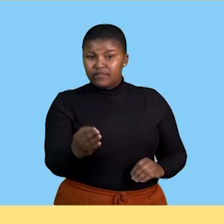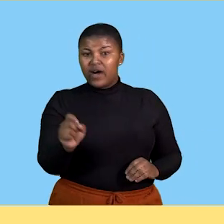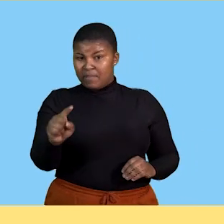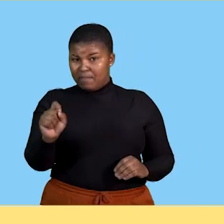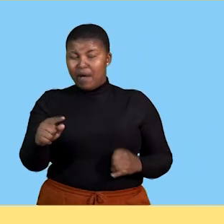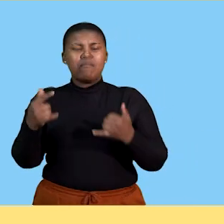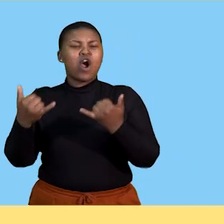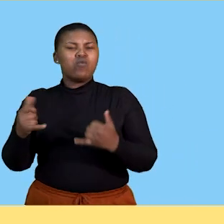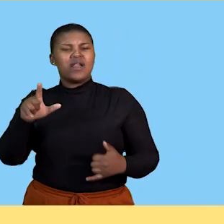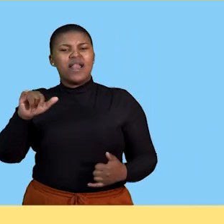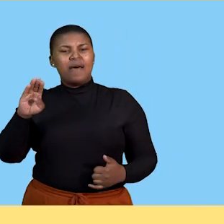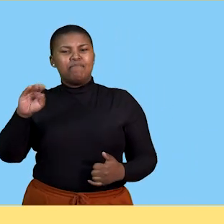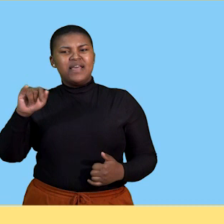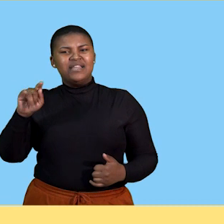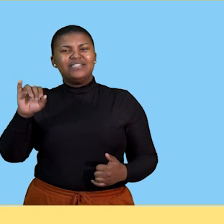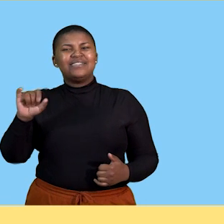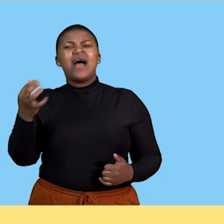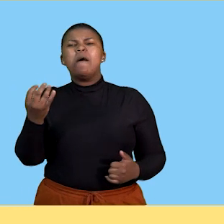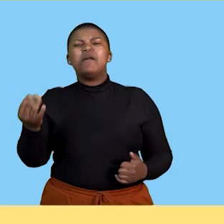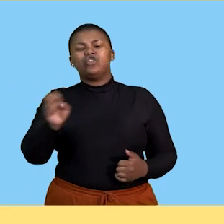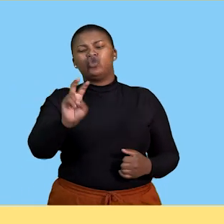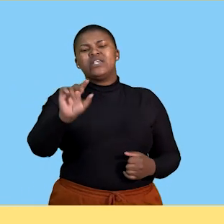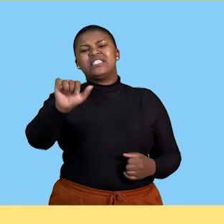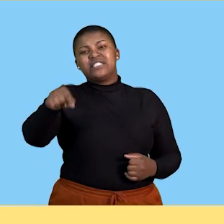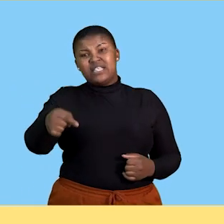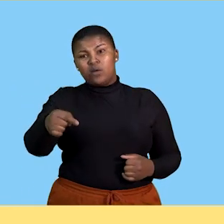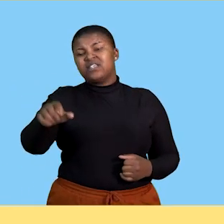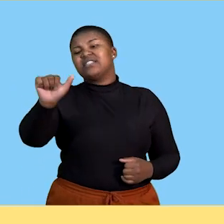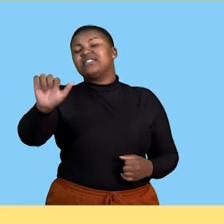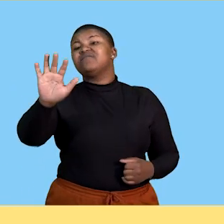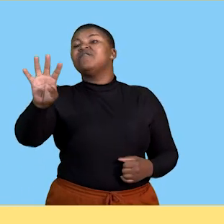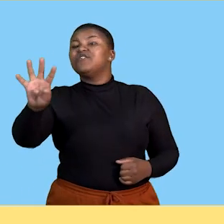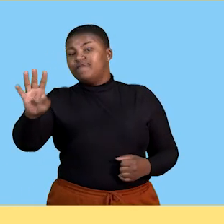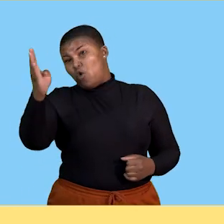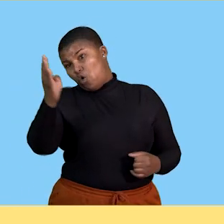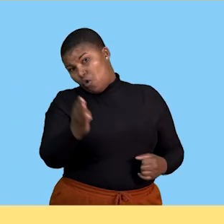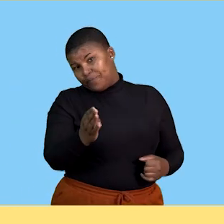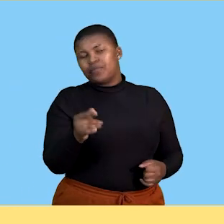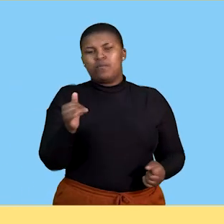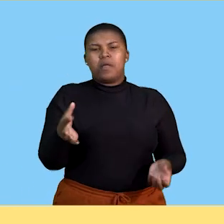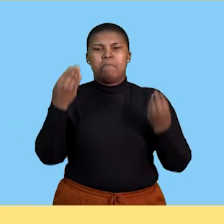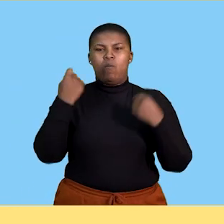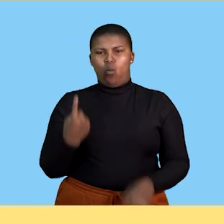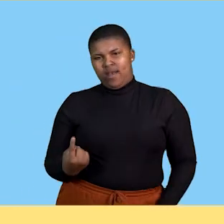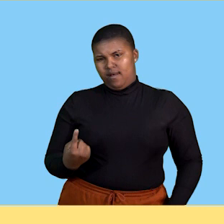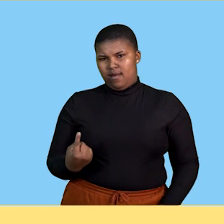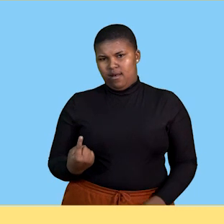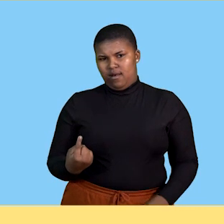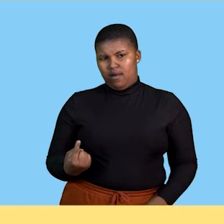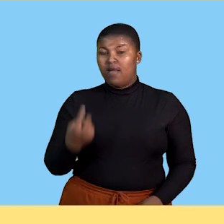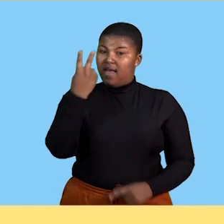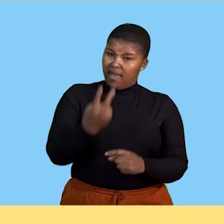by my current liabilities, 26,654. Hence, I end up with